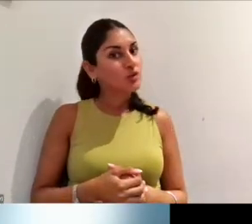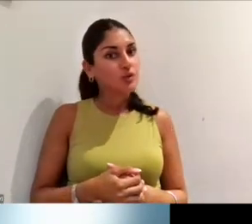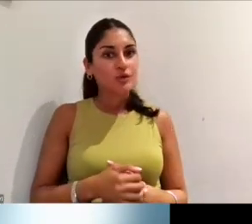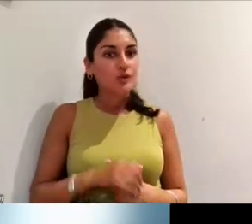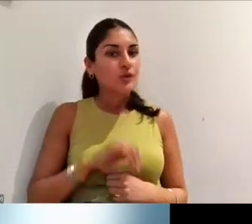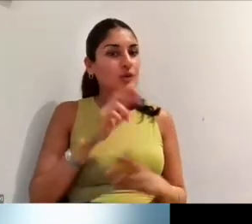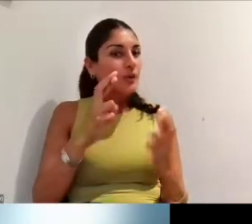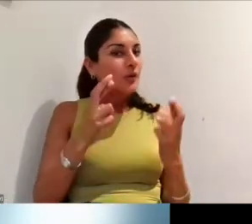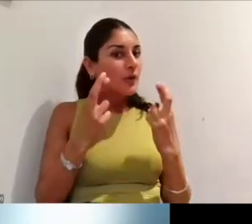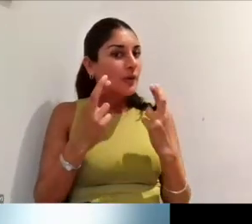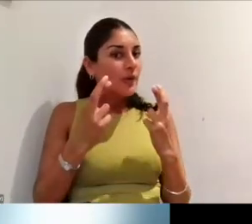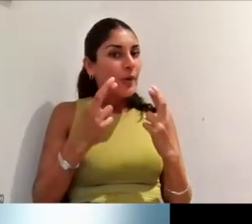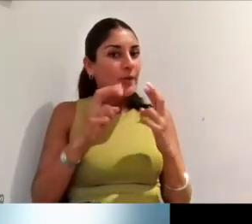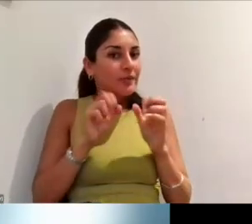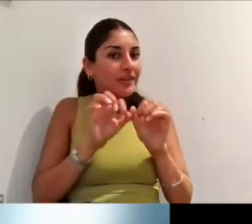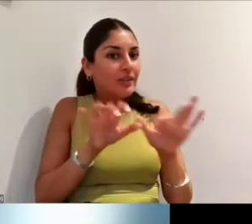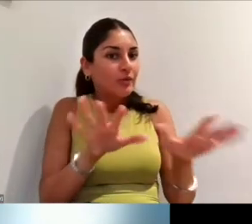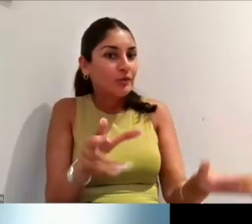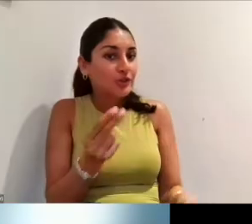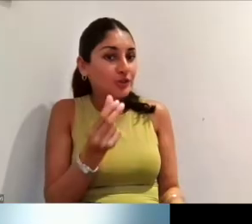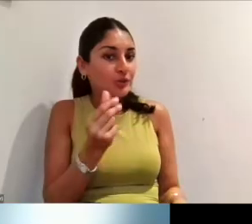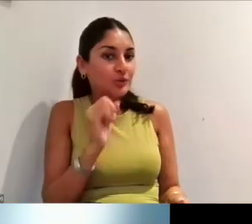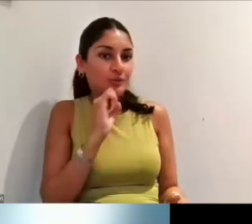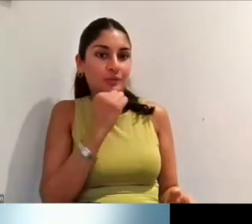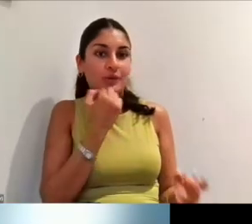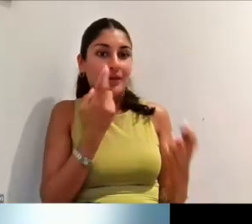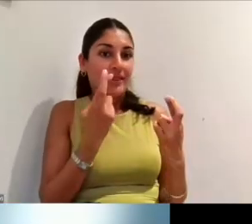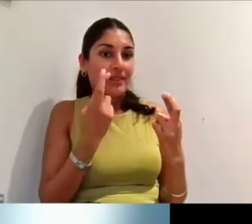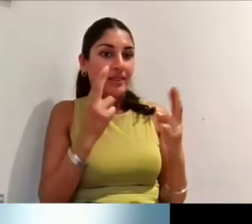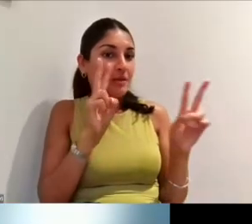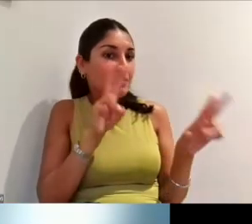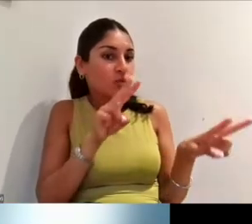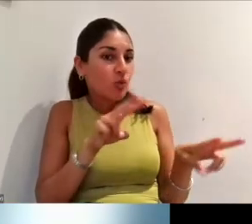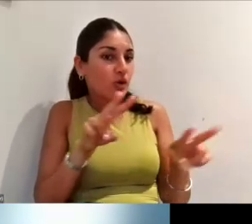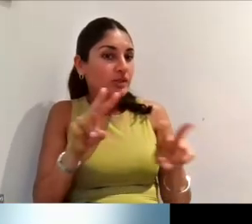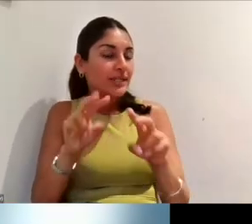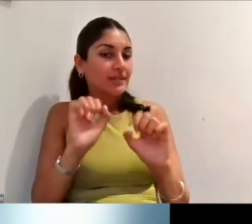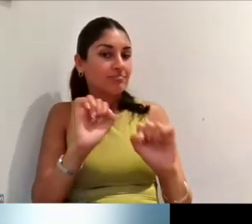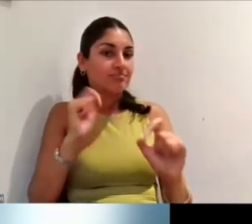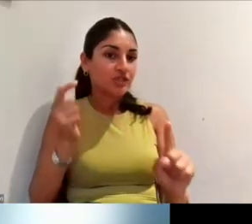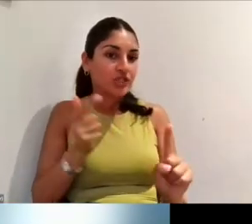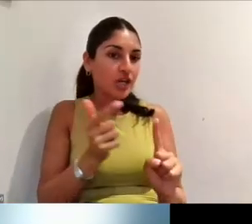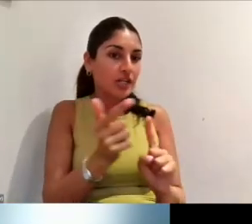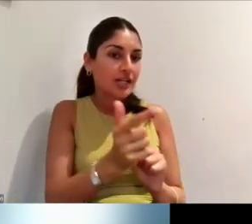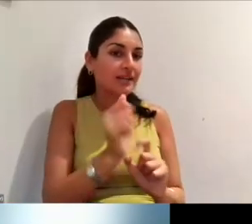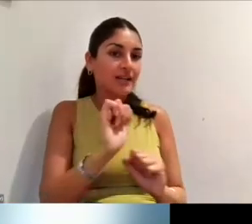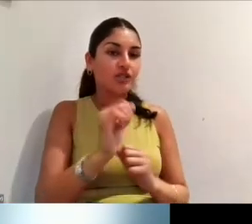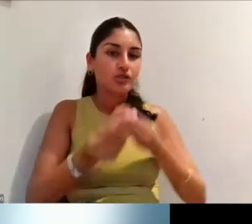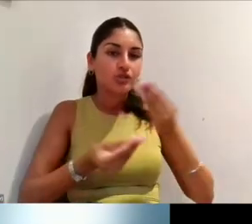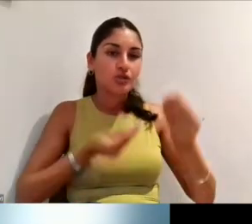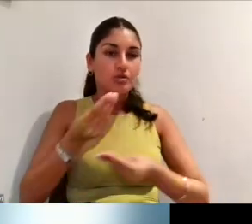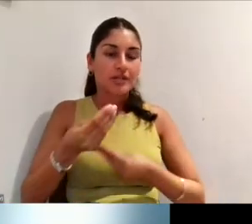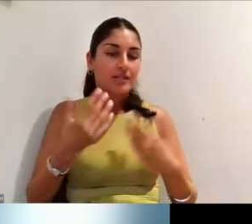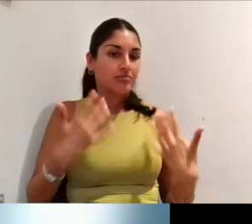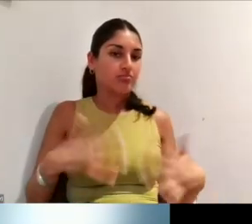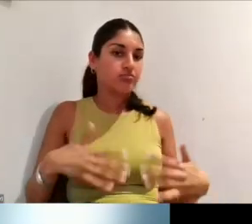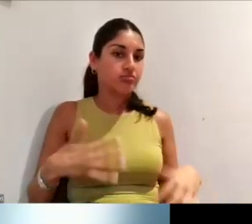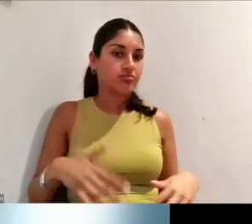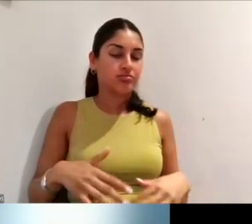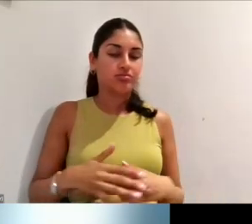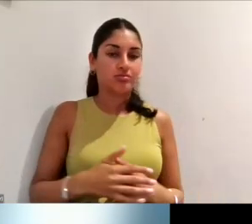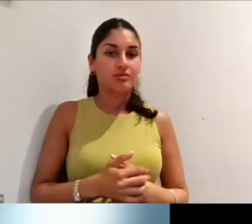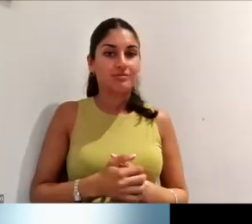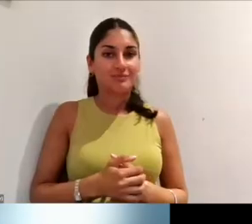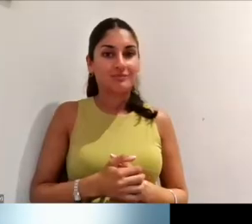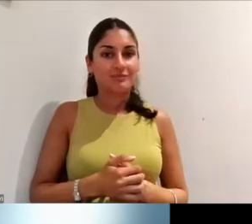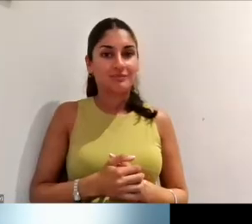and we'll be watching and following along the rest of your journey and your story, because wow, you